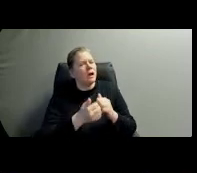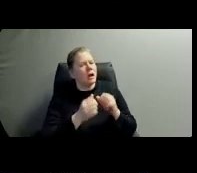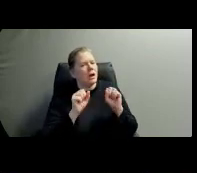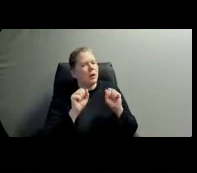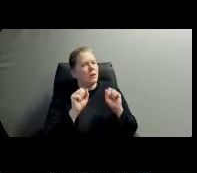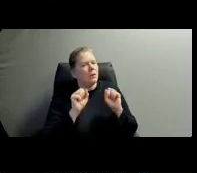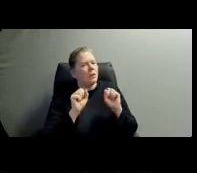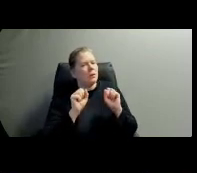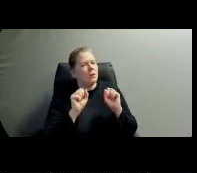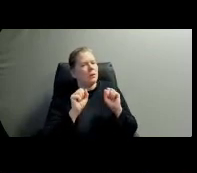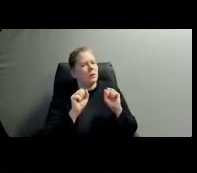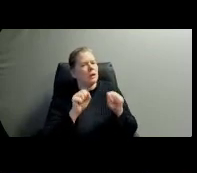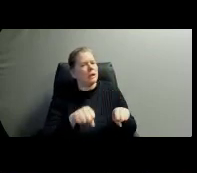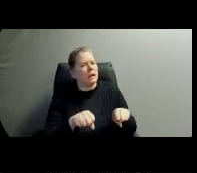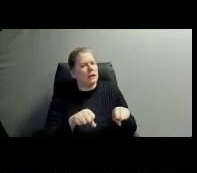Fairness. Yes.